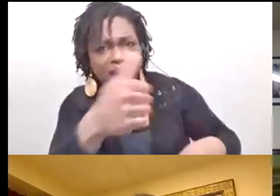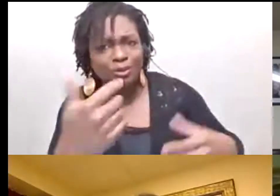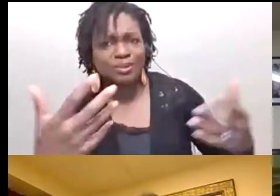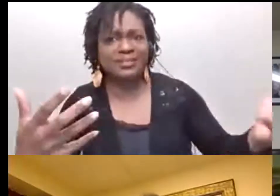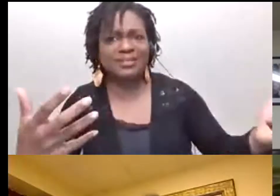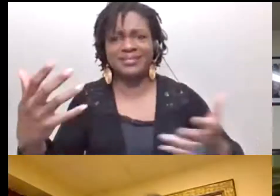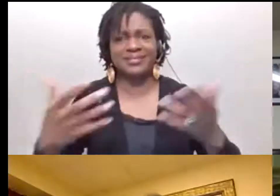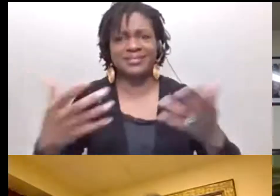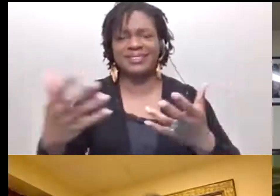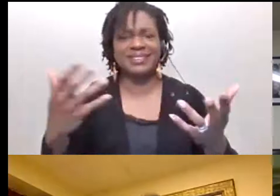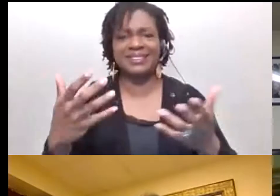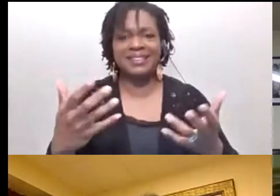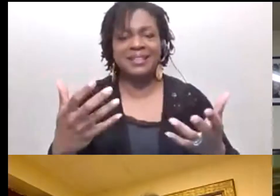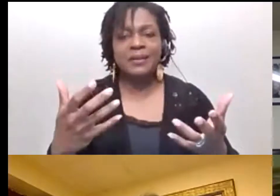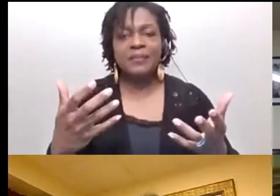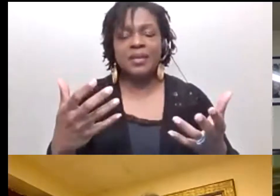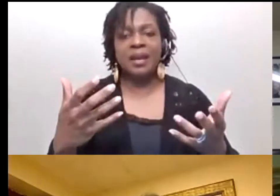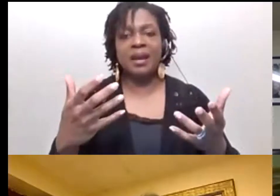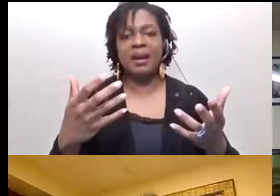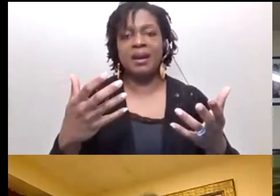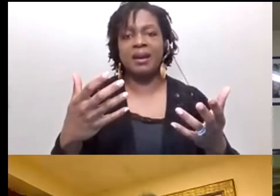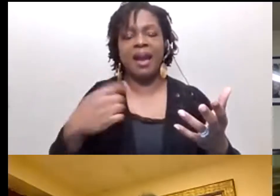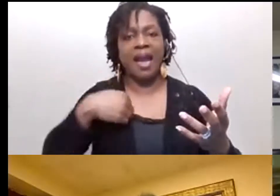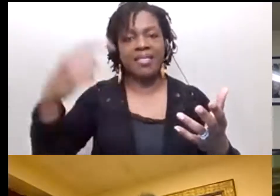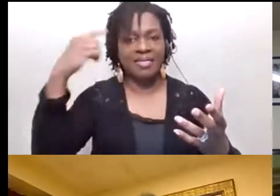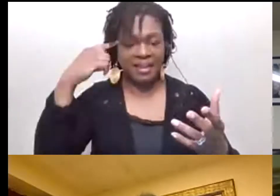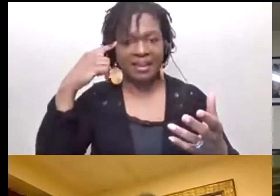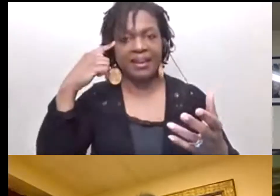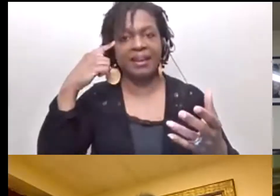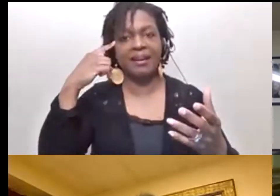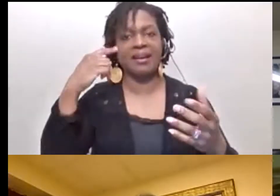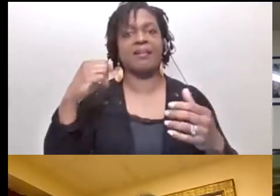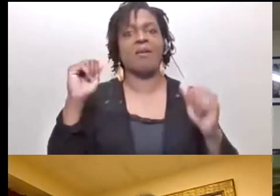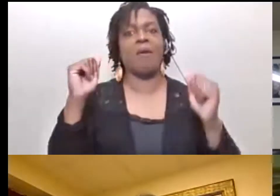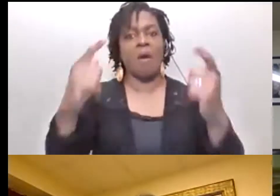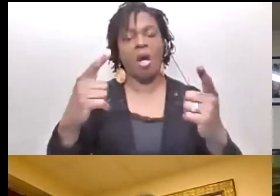other thing. And but I think everybody